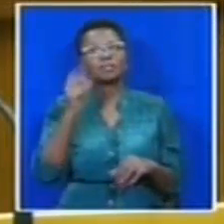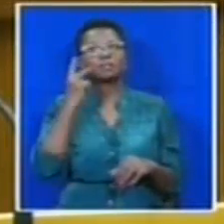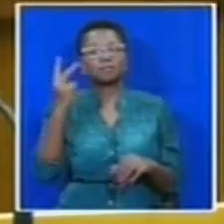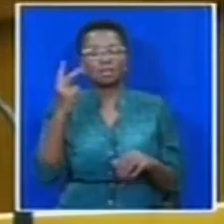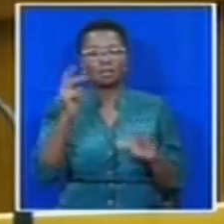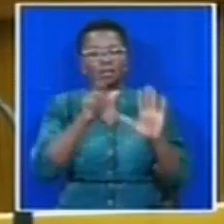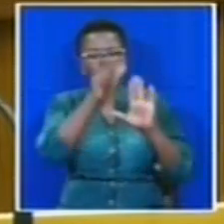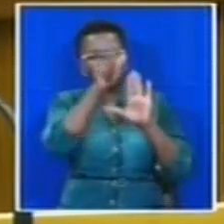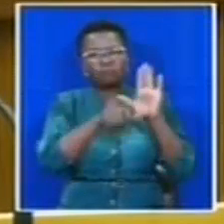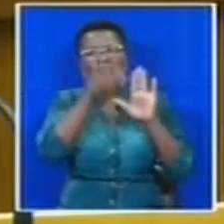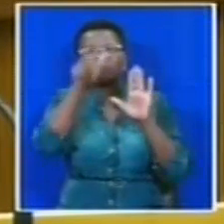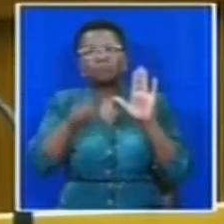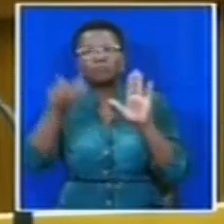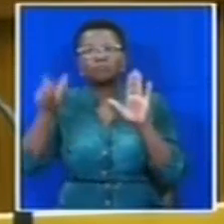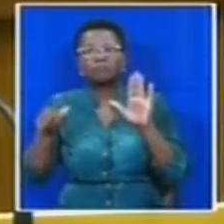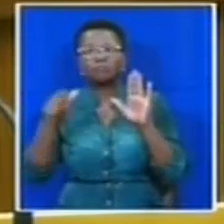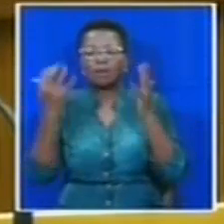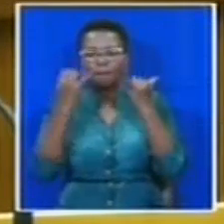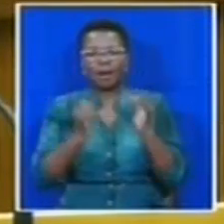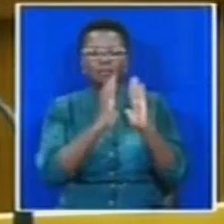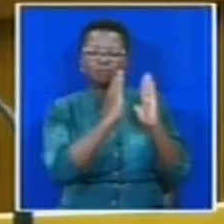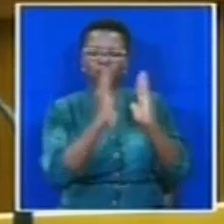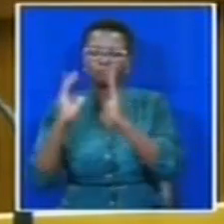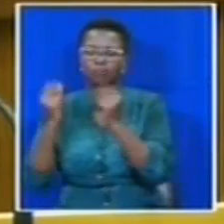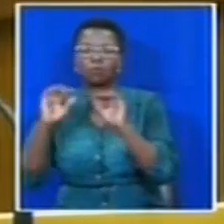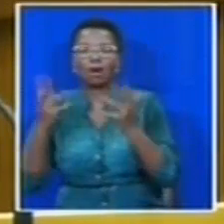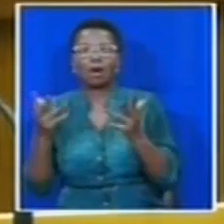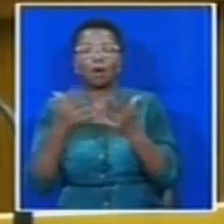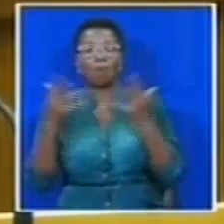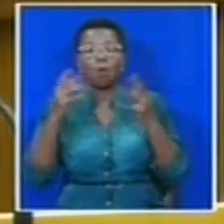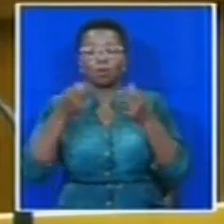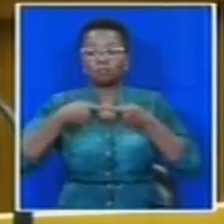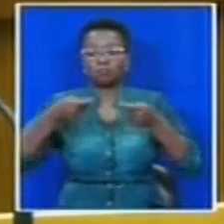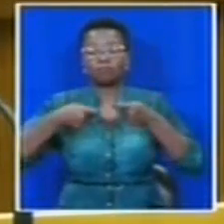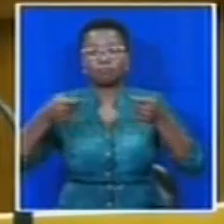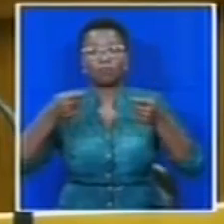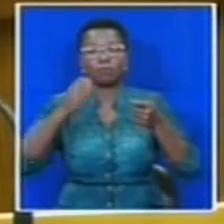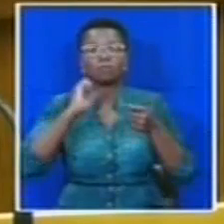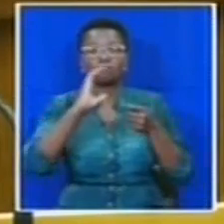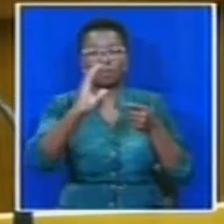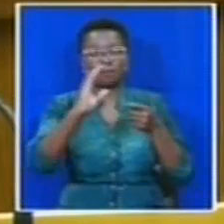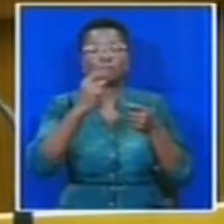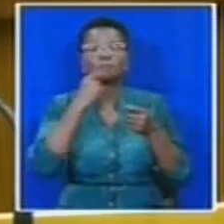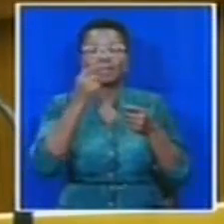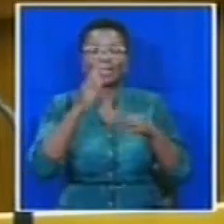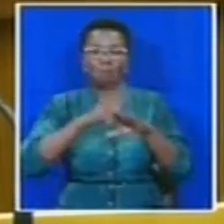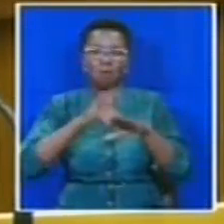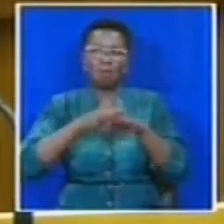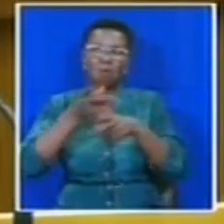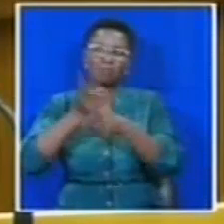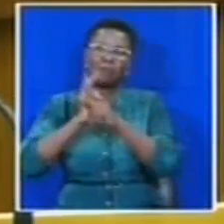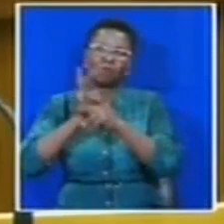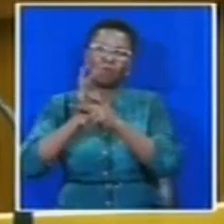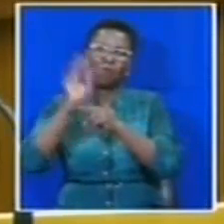bars, and at this stage, the fastest growing expenditure is of course our interest on debt, but the